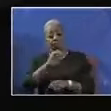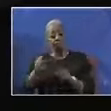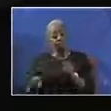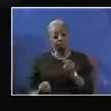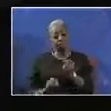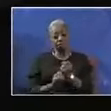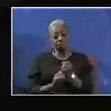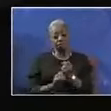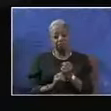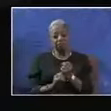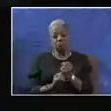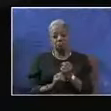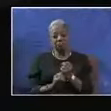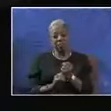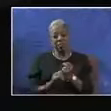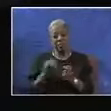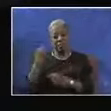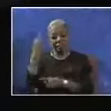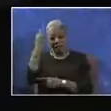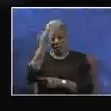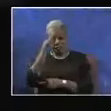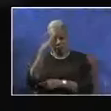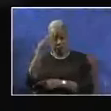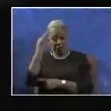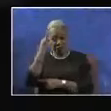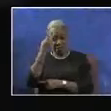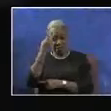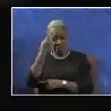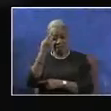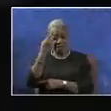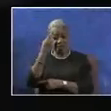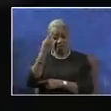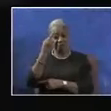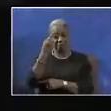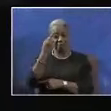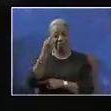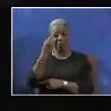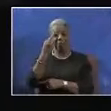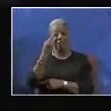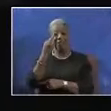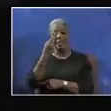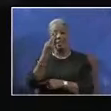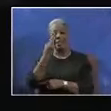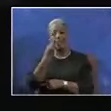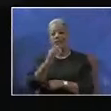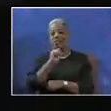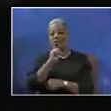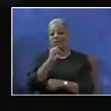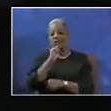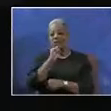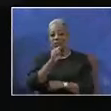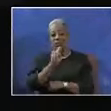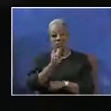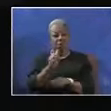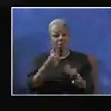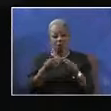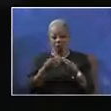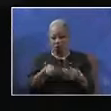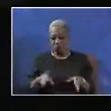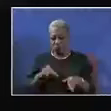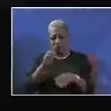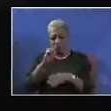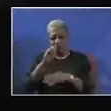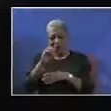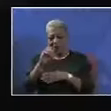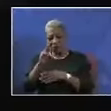behind the resource, which means that if you lose the resource, you don't lose the source. The same source that provided the resource once